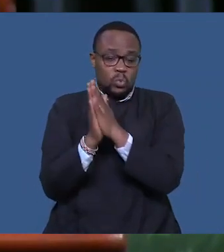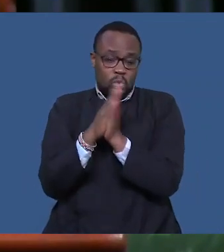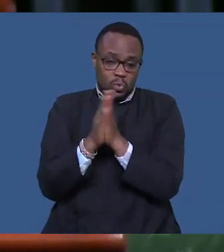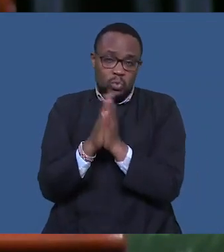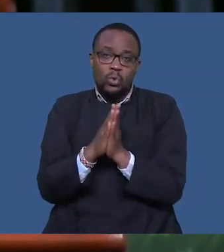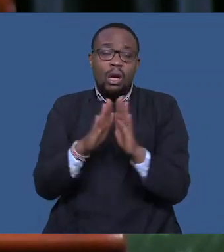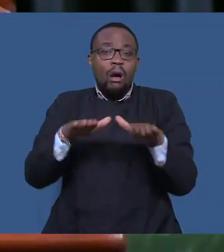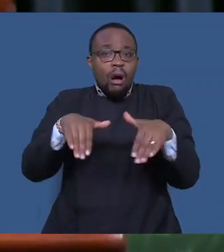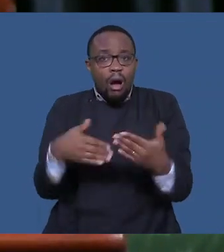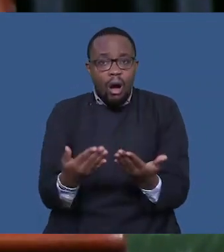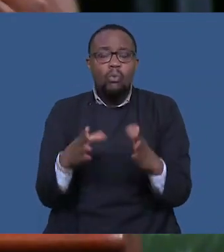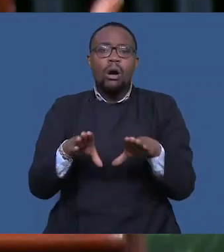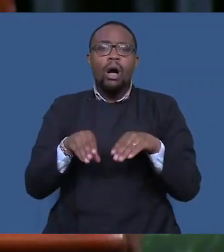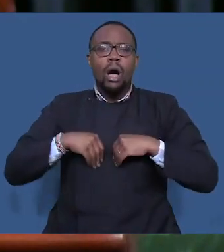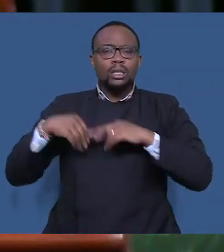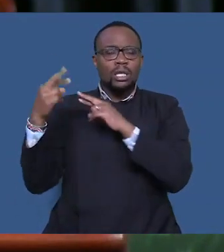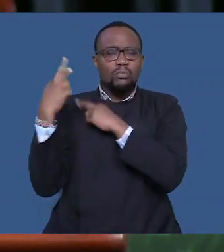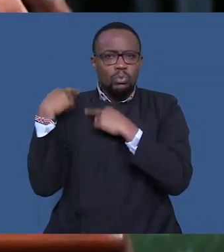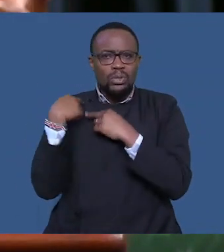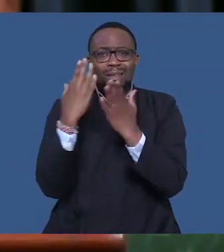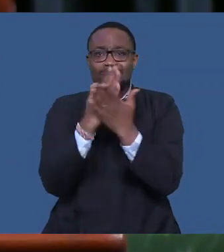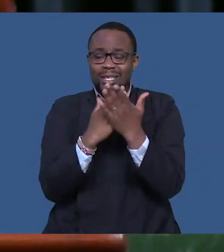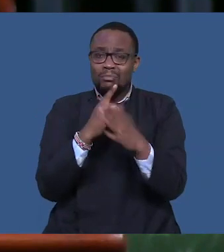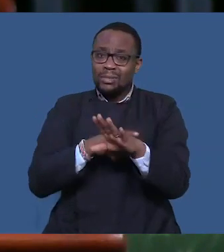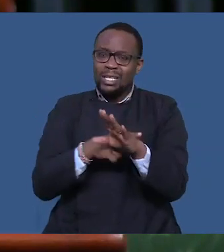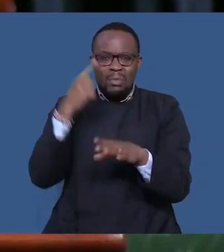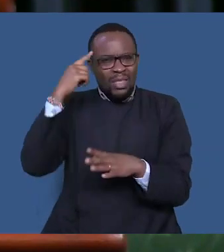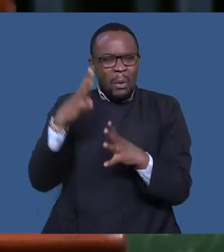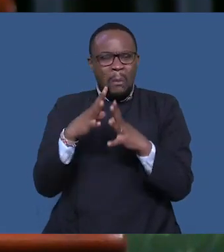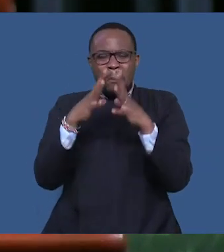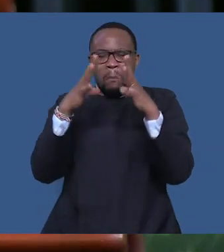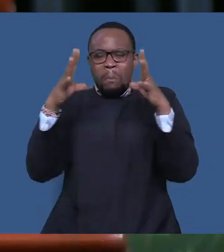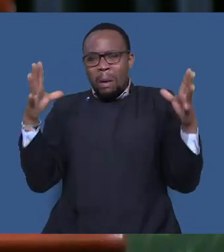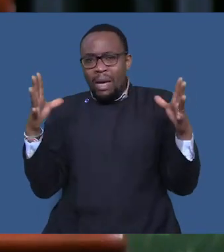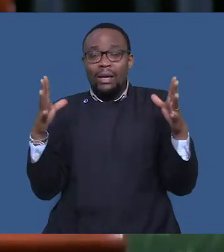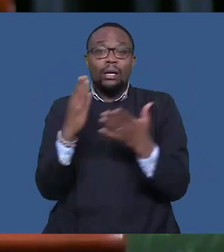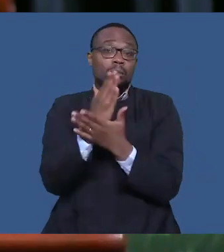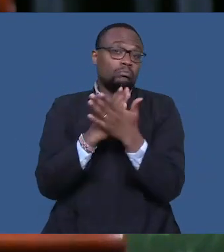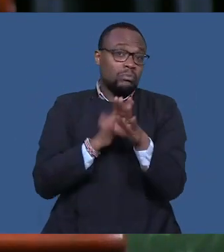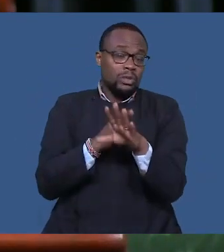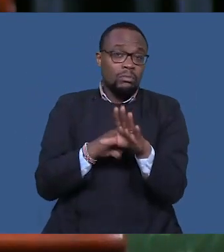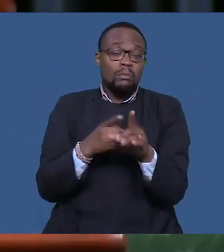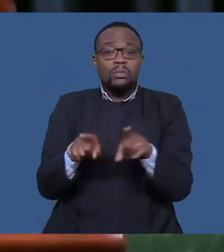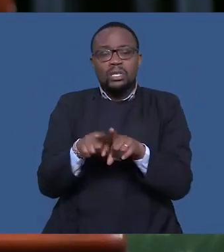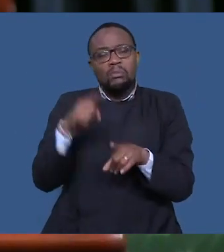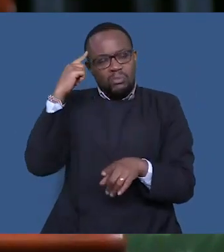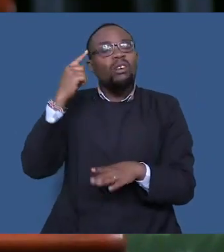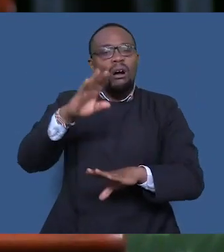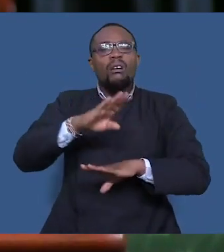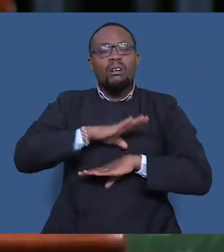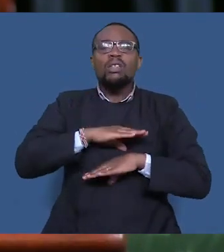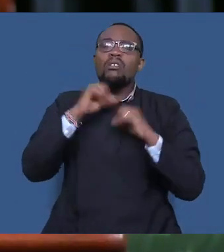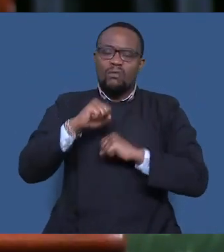up responsibilities that are seemingly huge than us, or even taking up responsibility that are within what we can